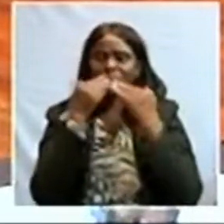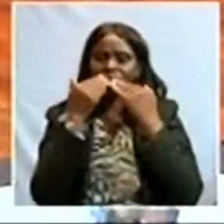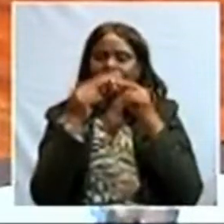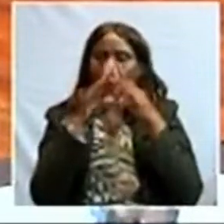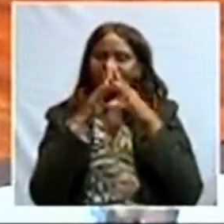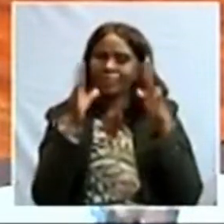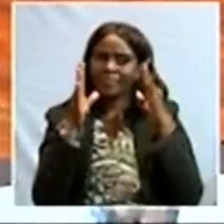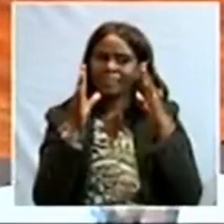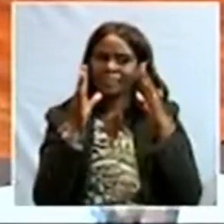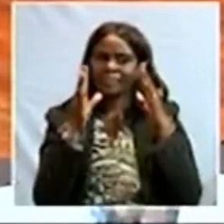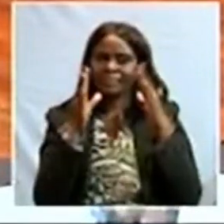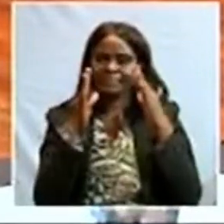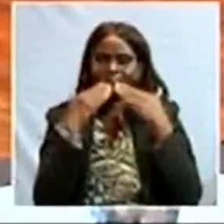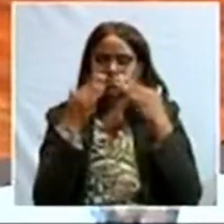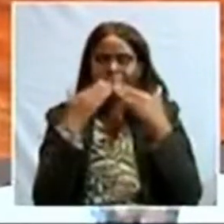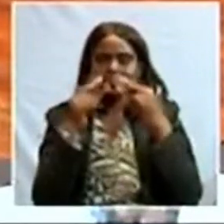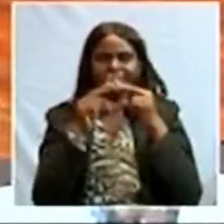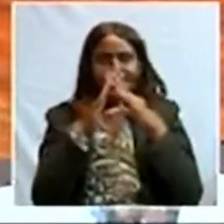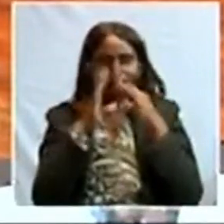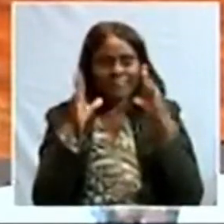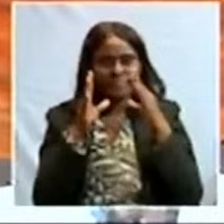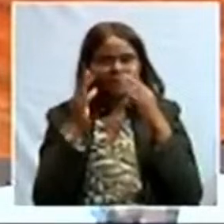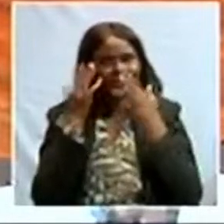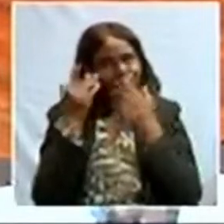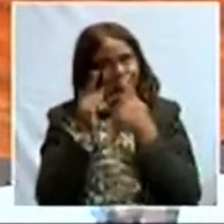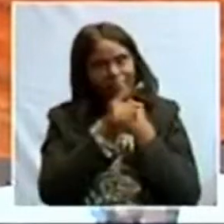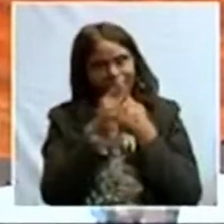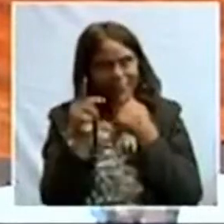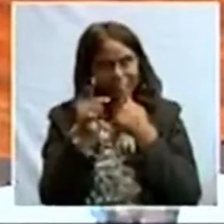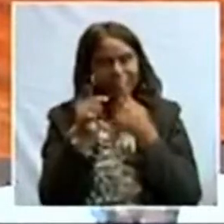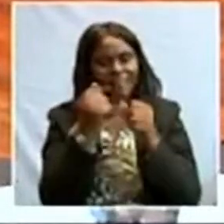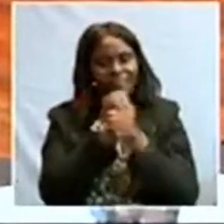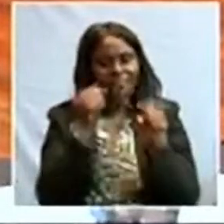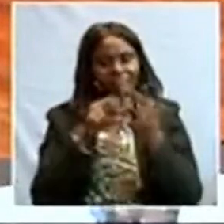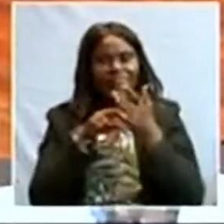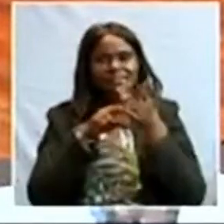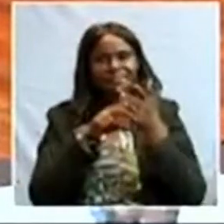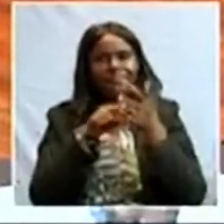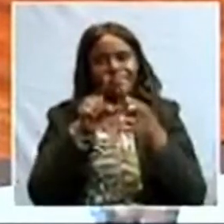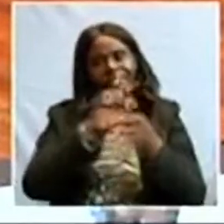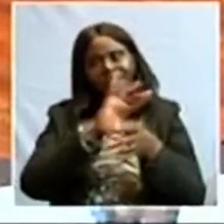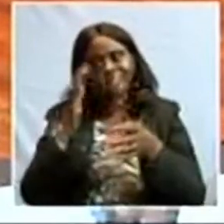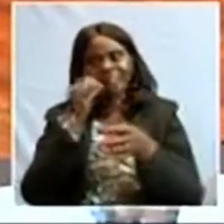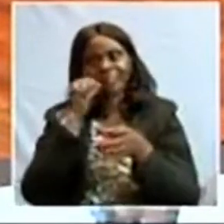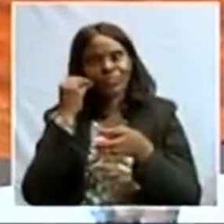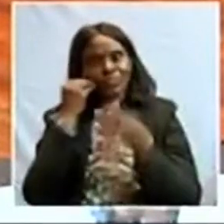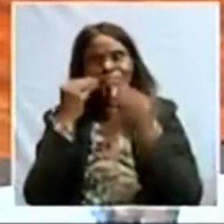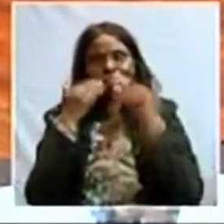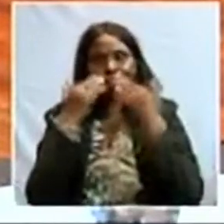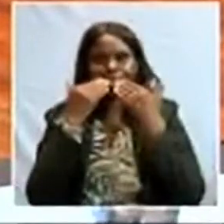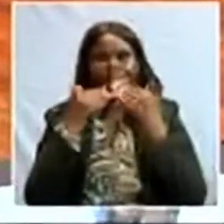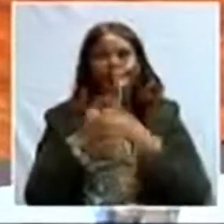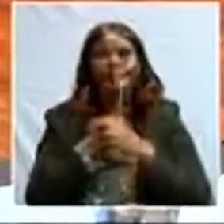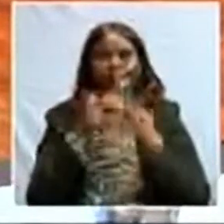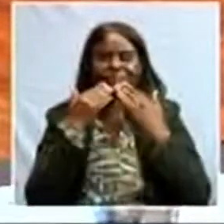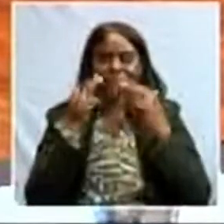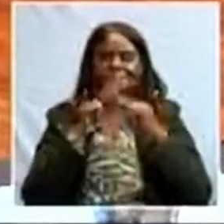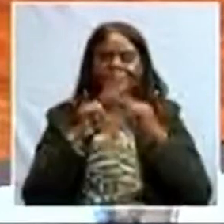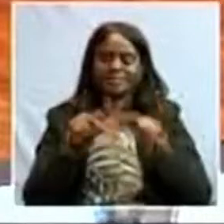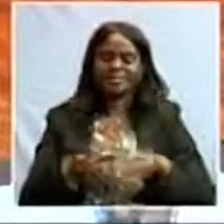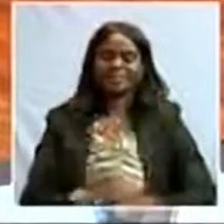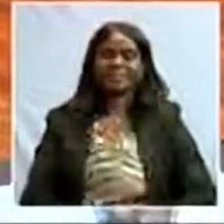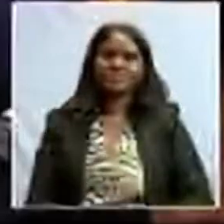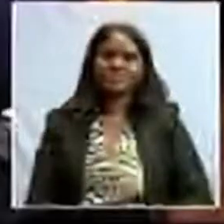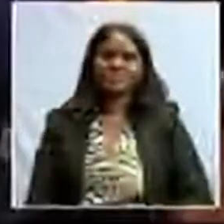much once more. We wish you a safe travel as you get back home. Thank you. Thank you, Chair.